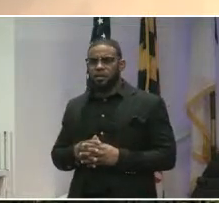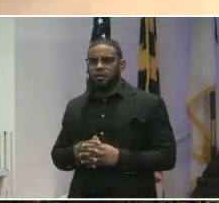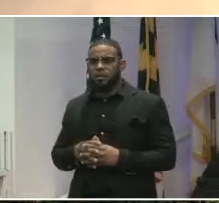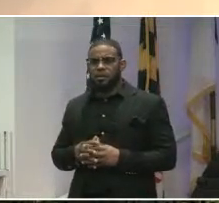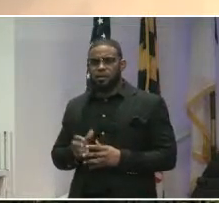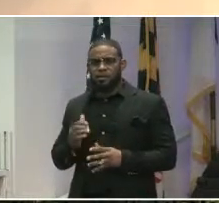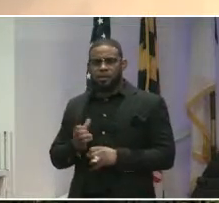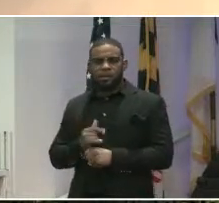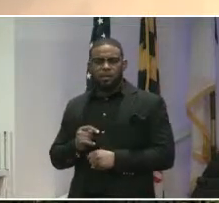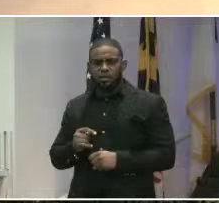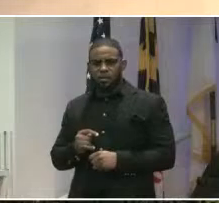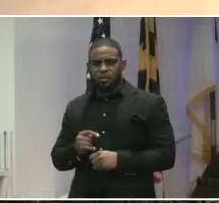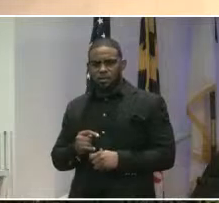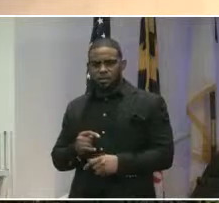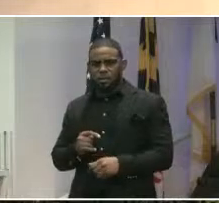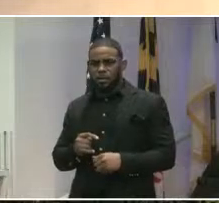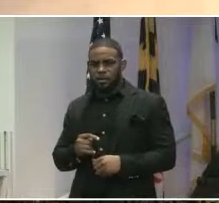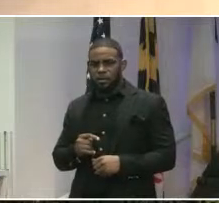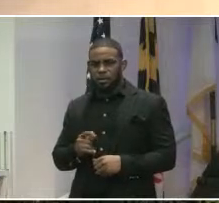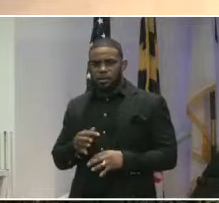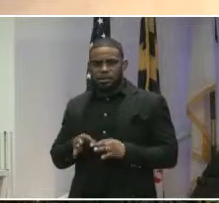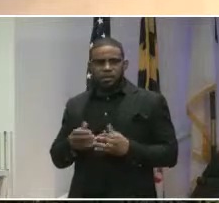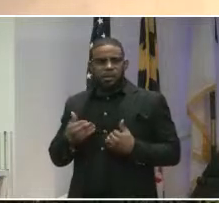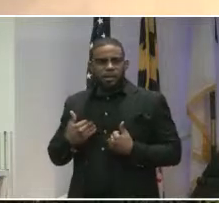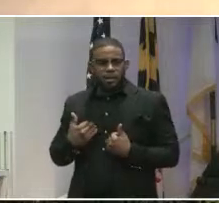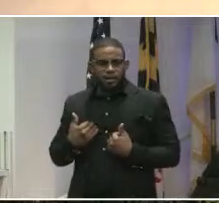won't get it. Simply having